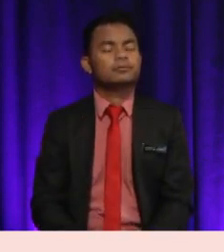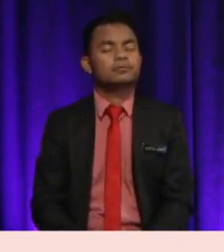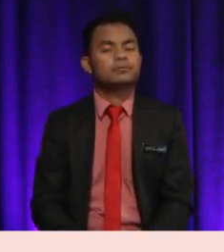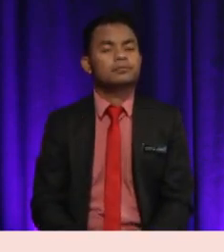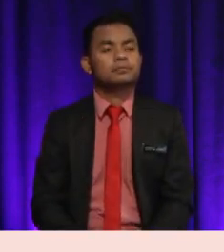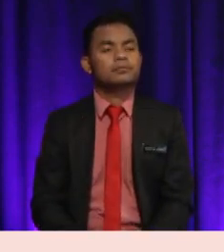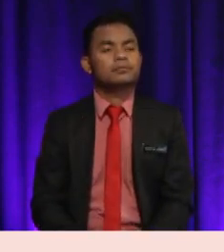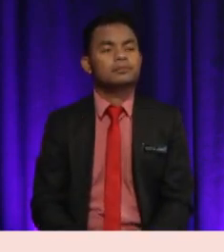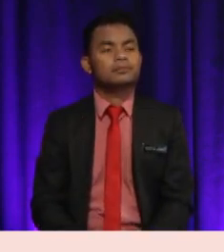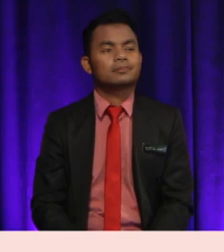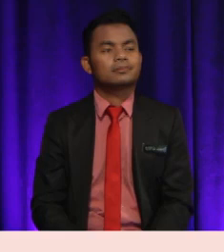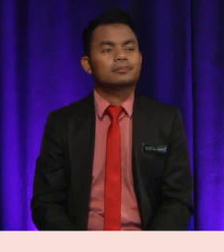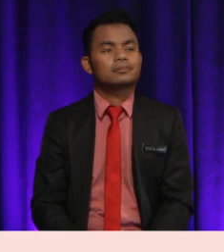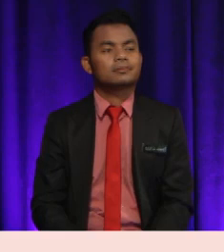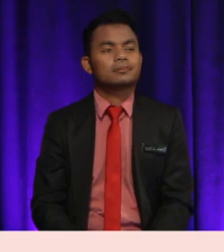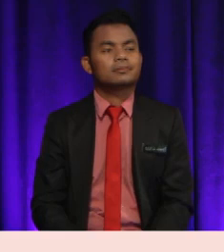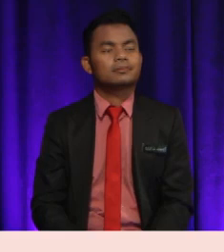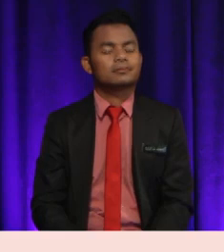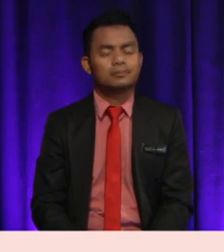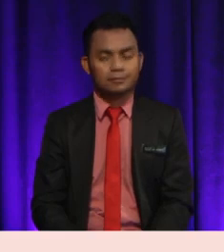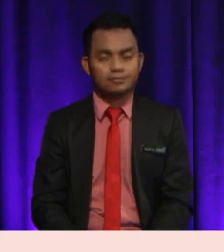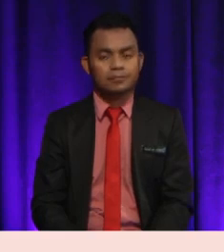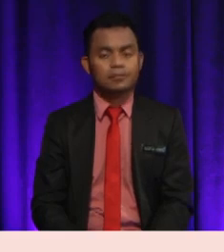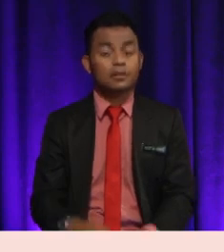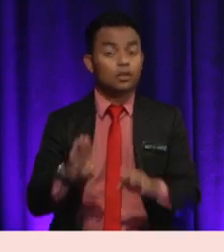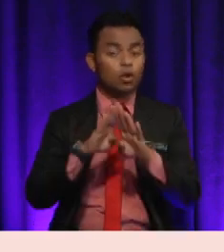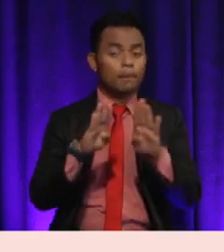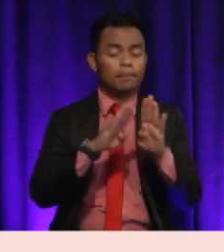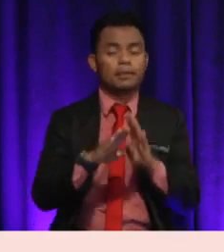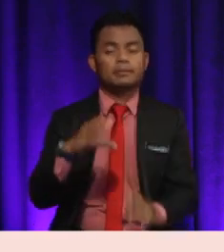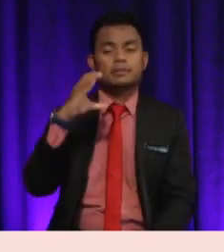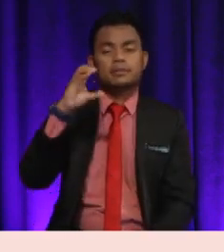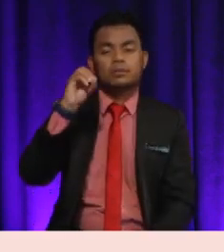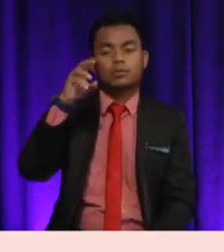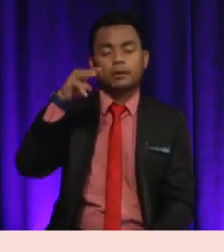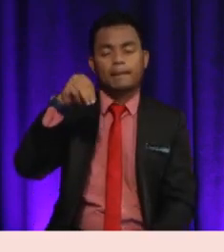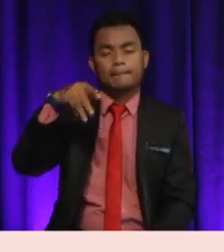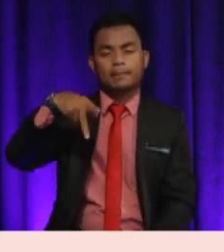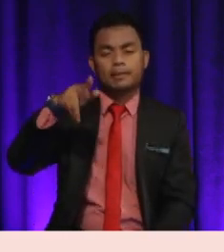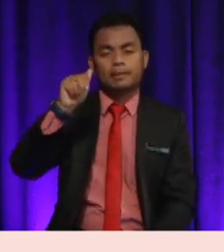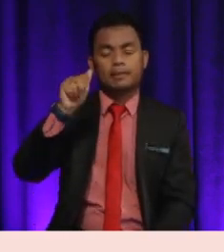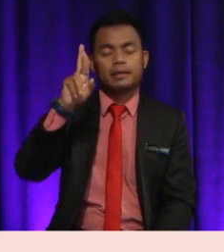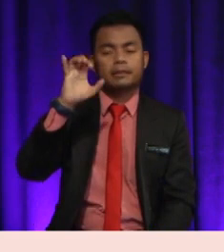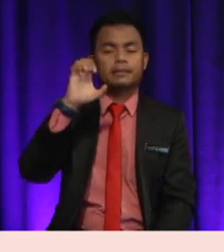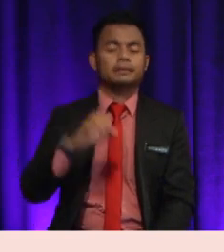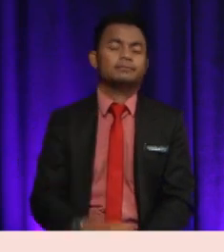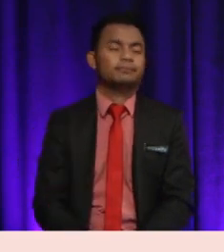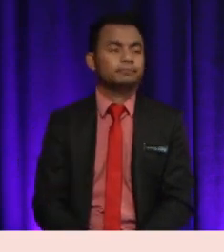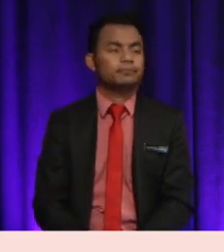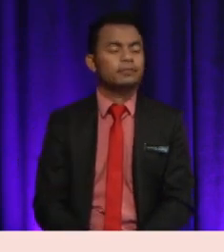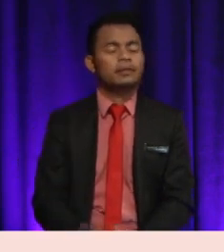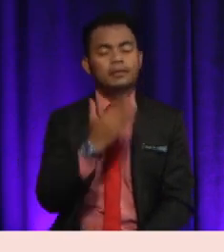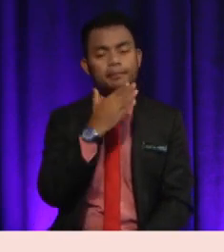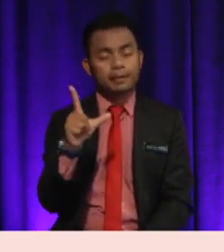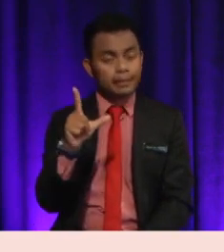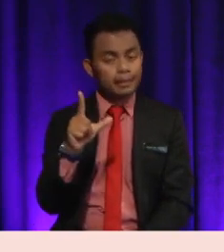it. She has Compare. very sharp eyes. Okay, so the word compare. Okay, Alicia,